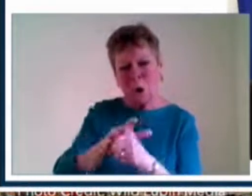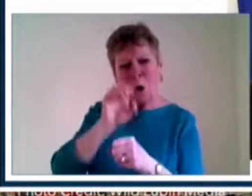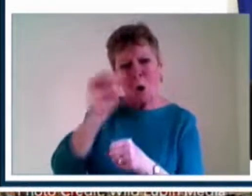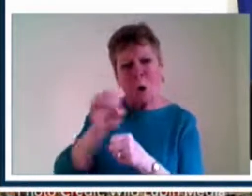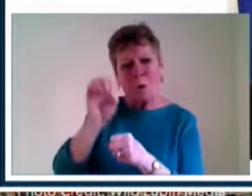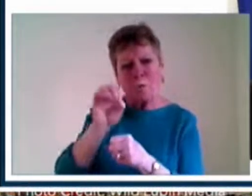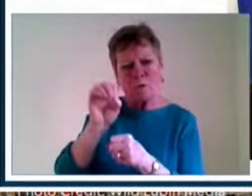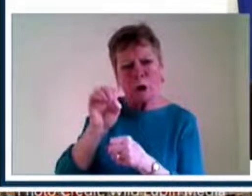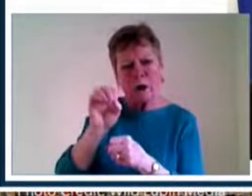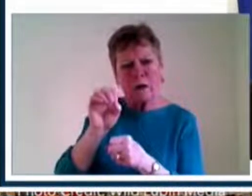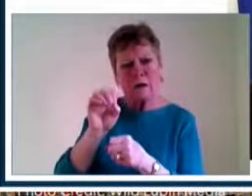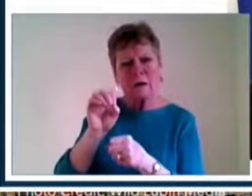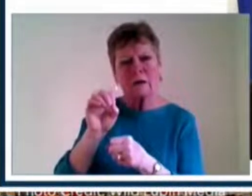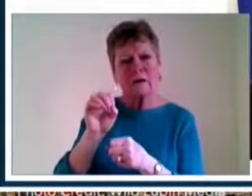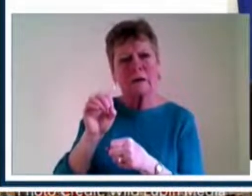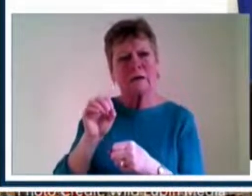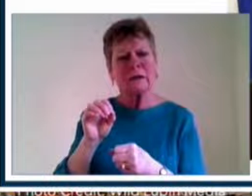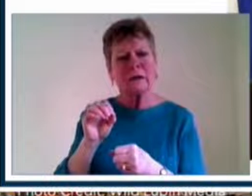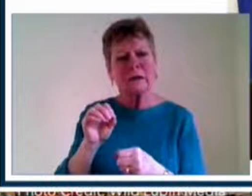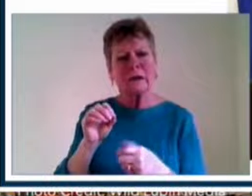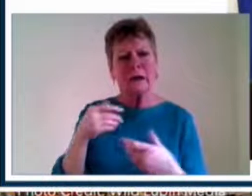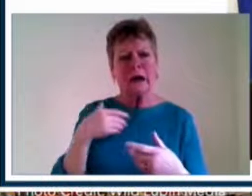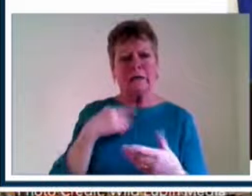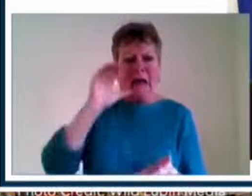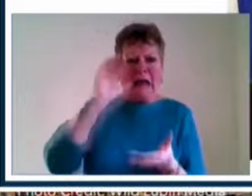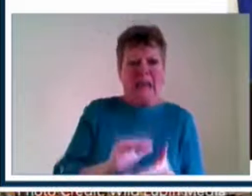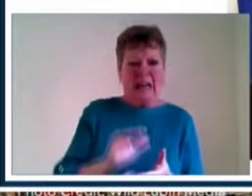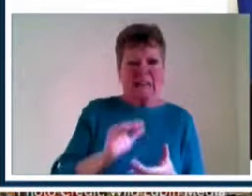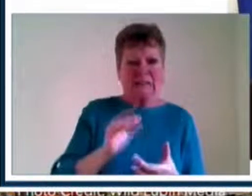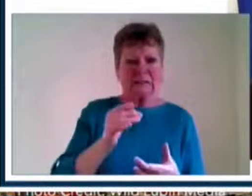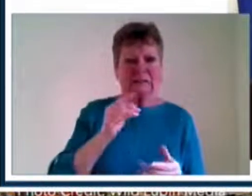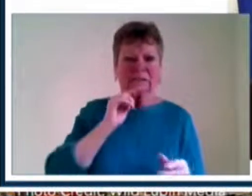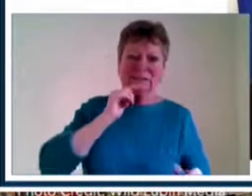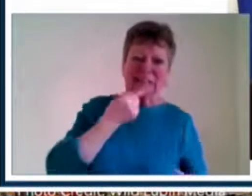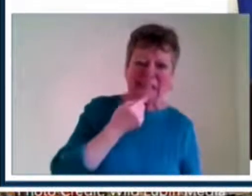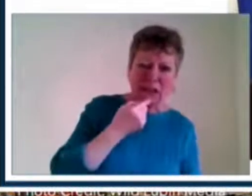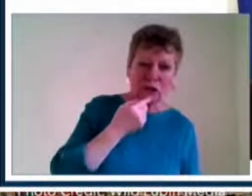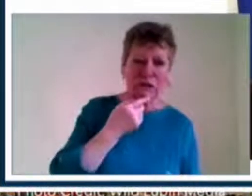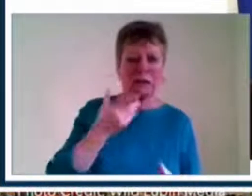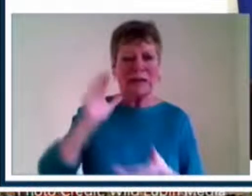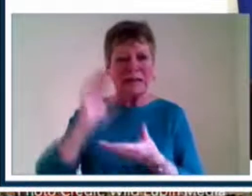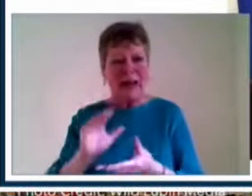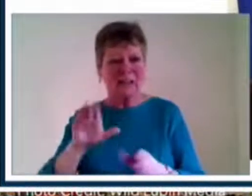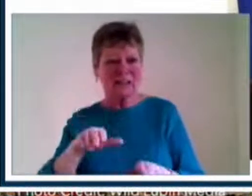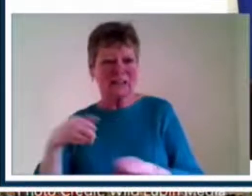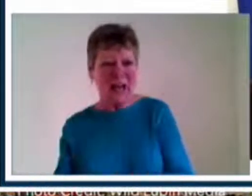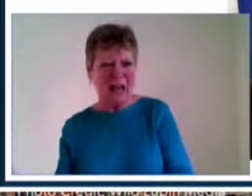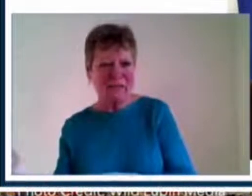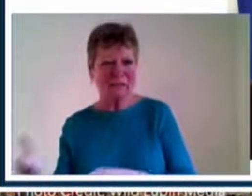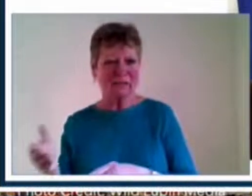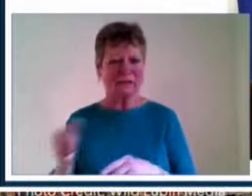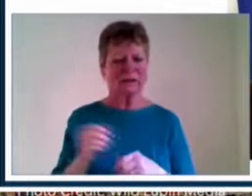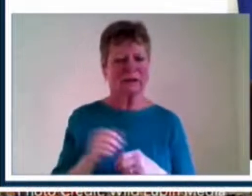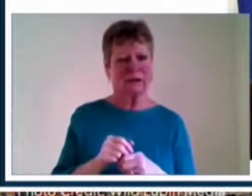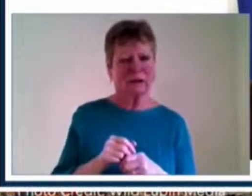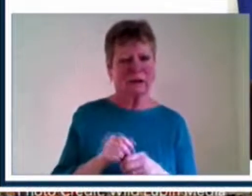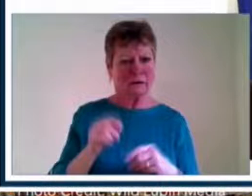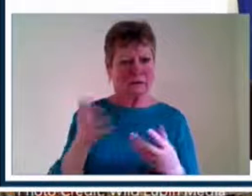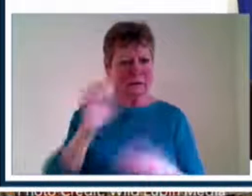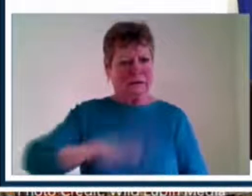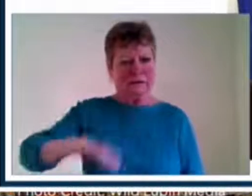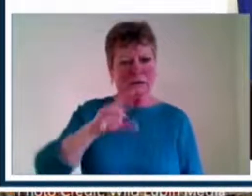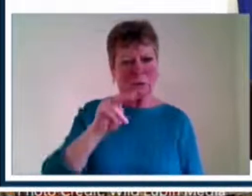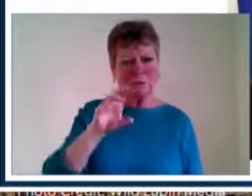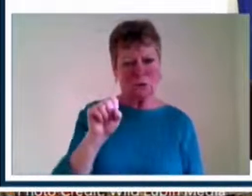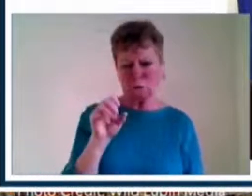you have said, a less severe disease and less likelihood of death than the COVID-19 virus that we first saw in Nova Scotia in March